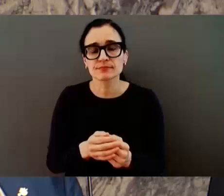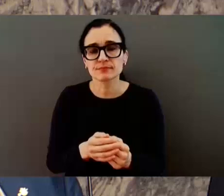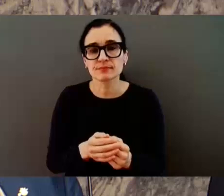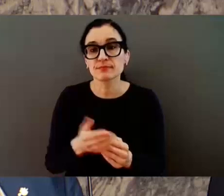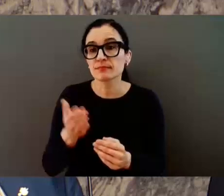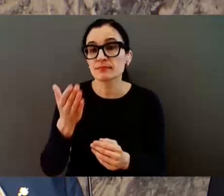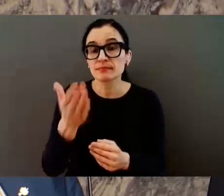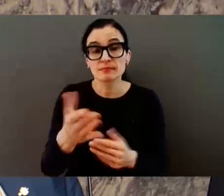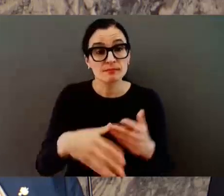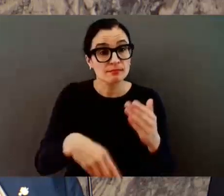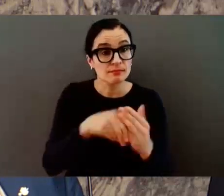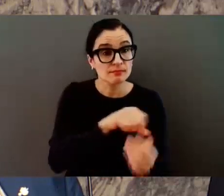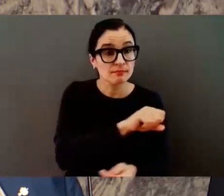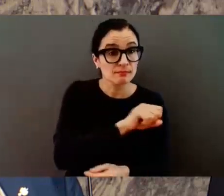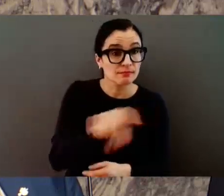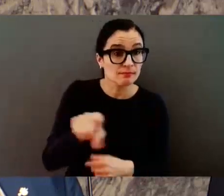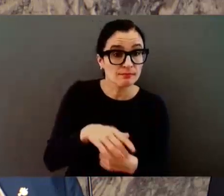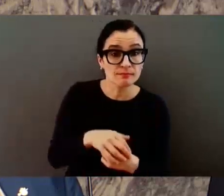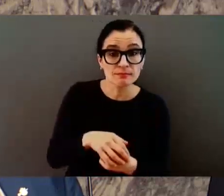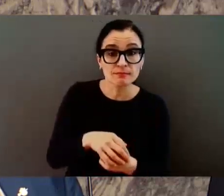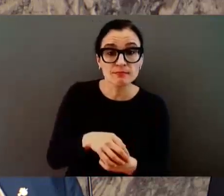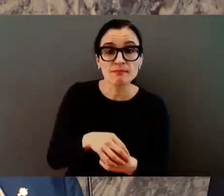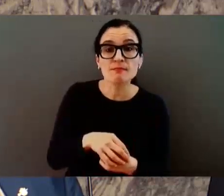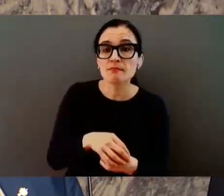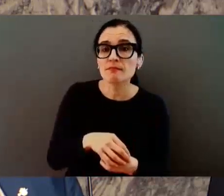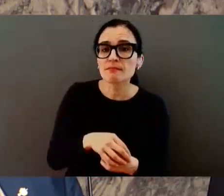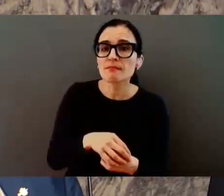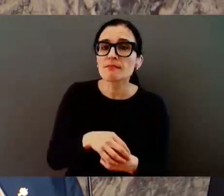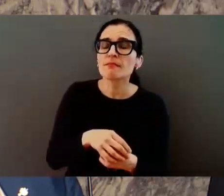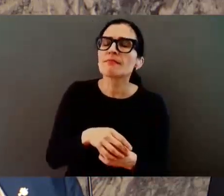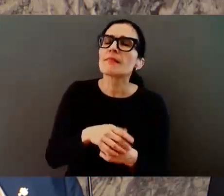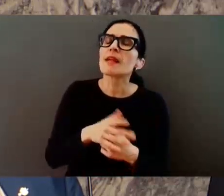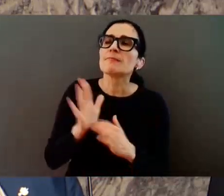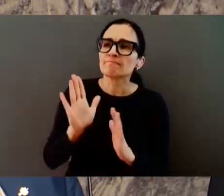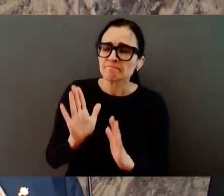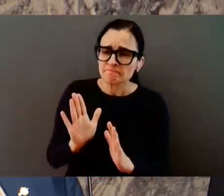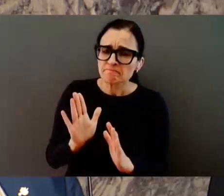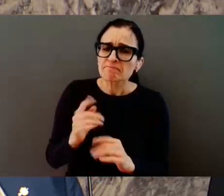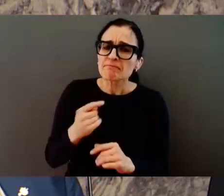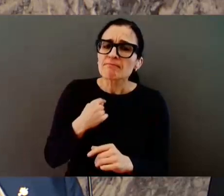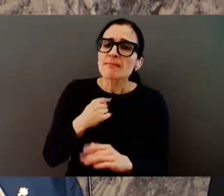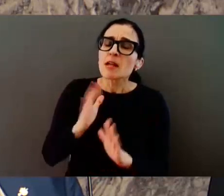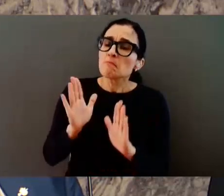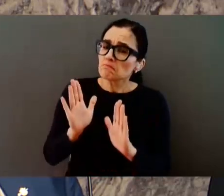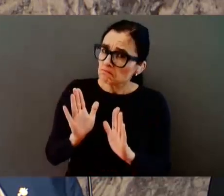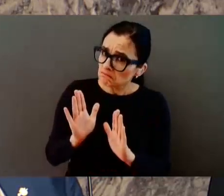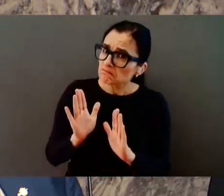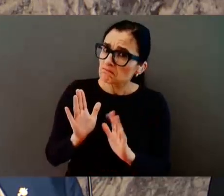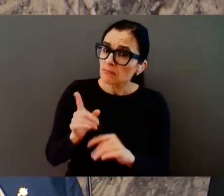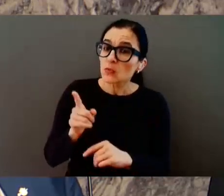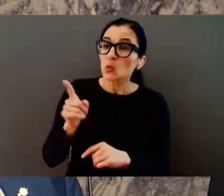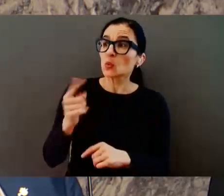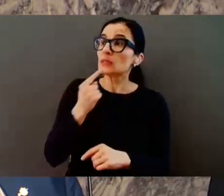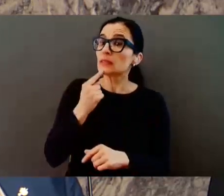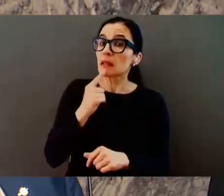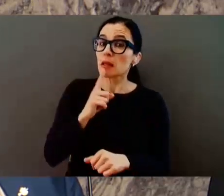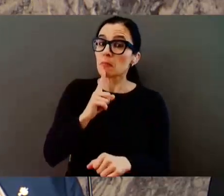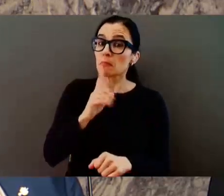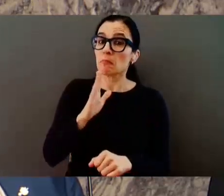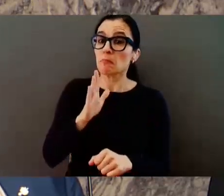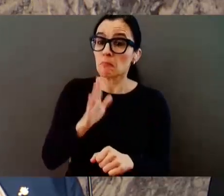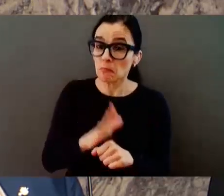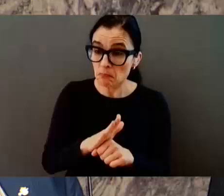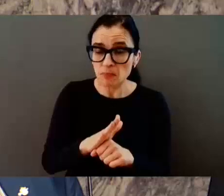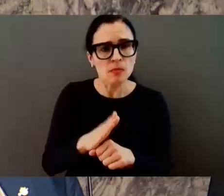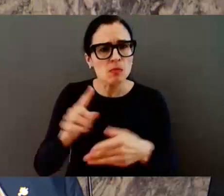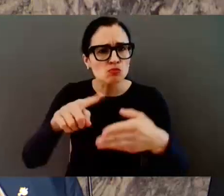Speaker. Respectfully to the minister, committed has not actually given any results yet. And as I stated, involuntary care bed is not